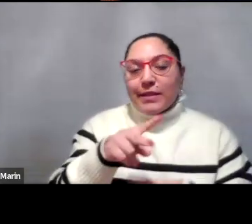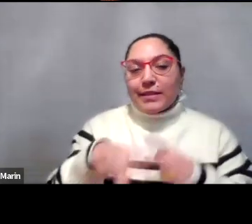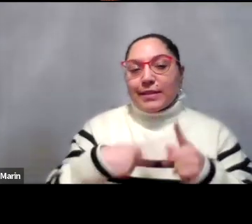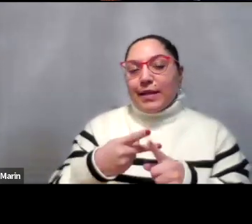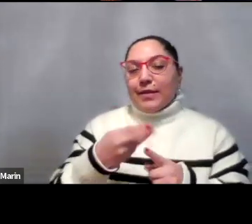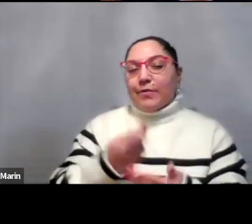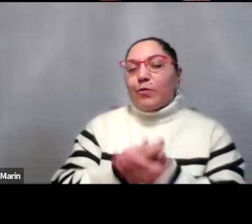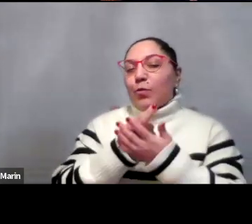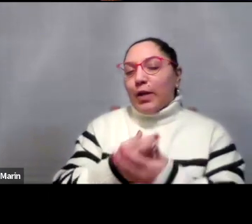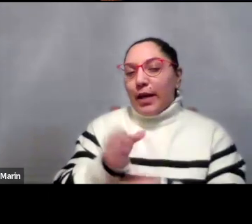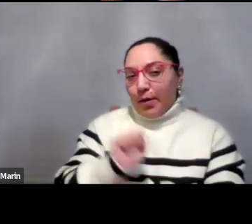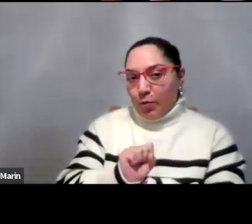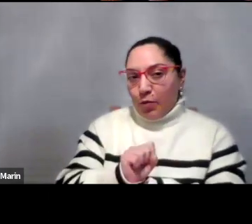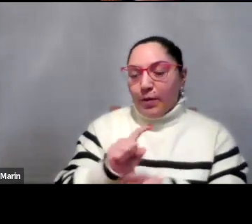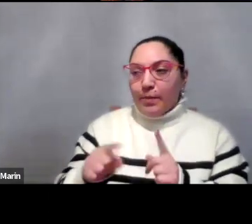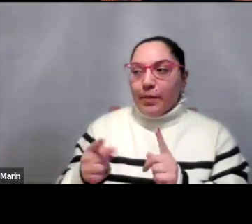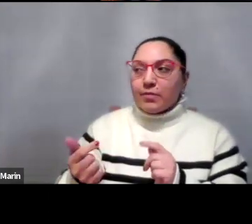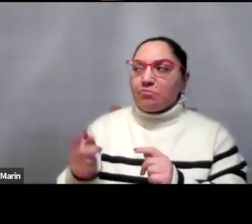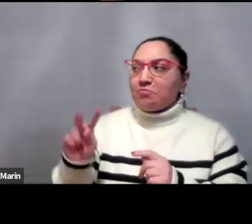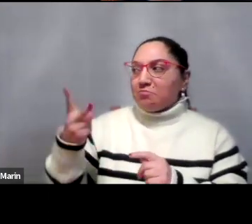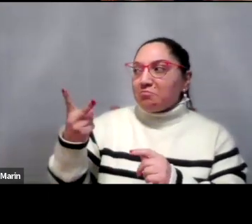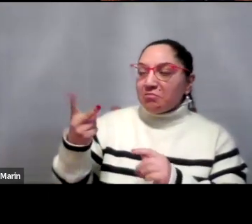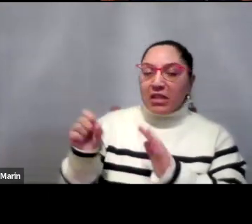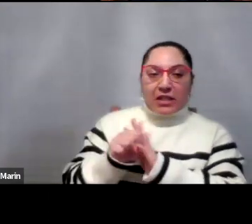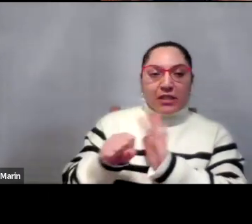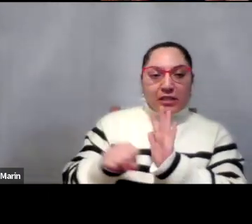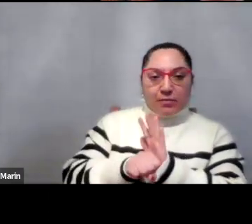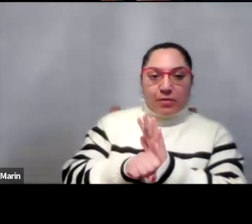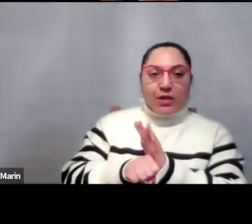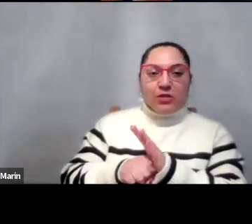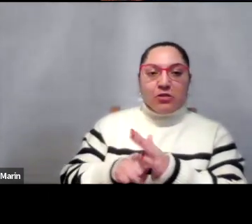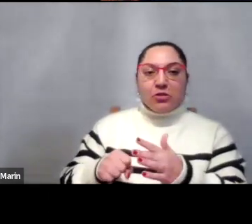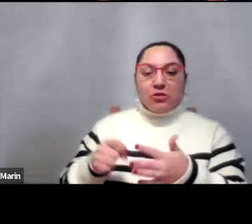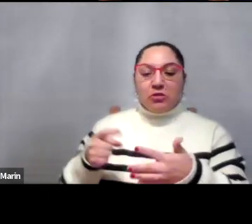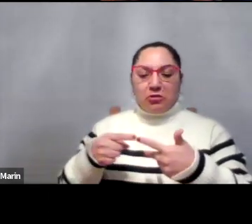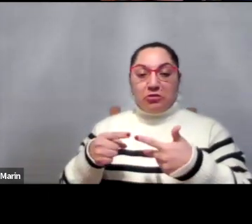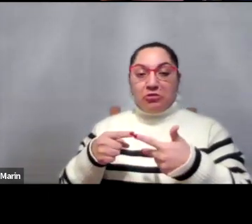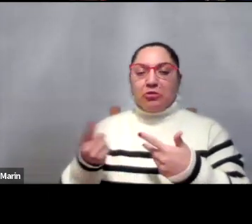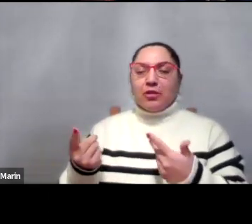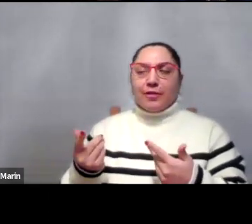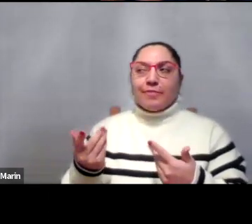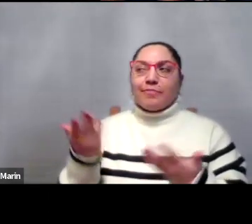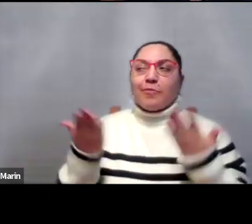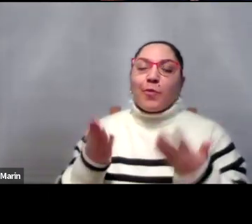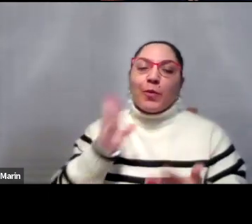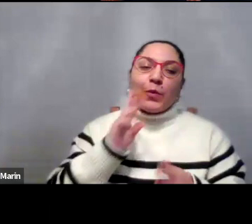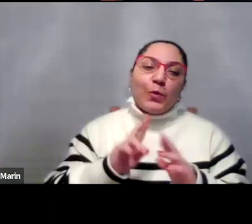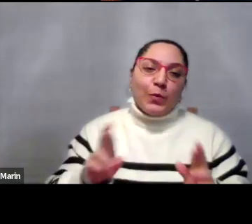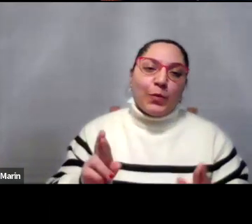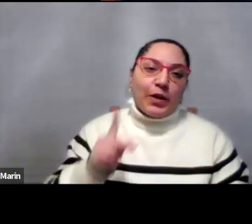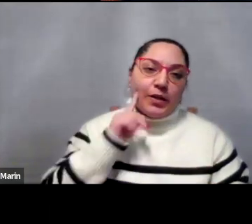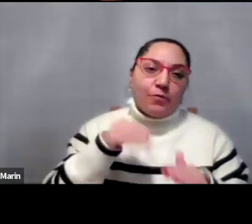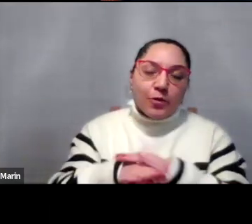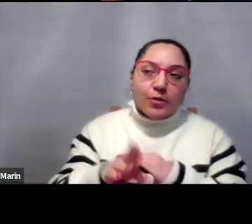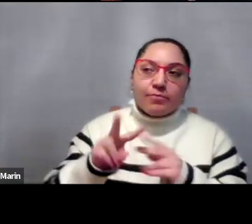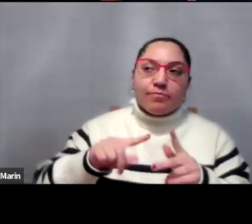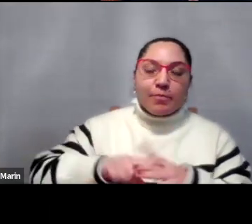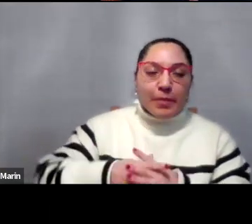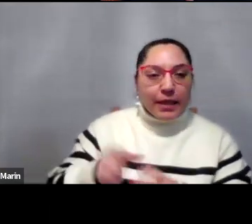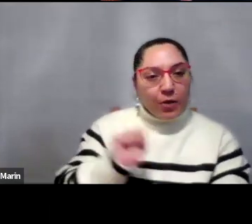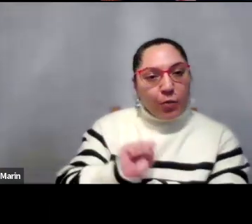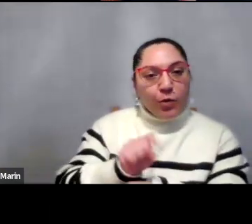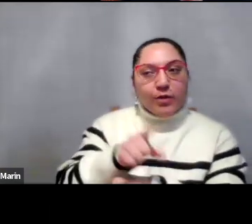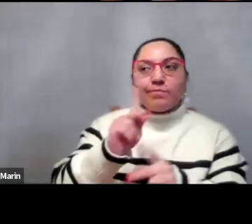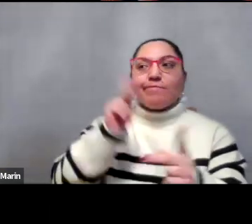work. But second semester junior, we've got a summer job. We're going to finish up our senior year, and then we're going to get into the workforce. It's a